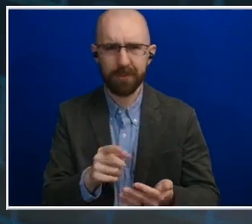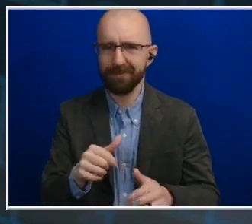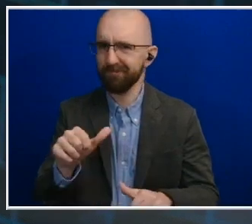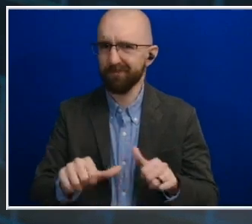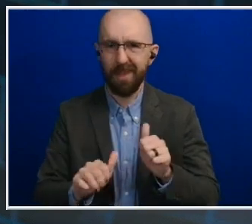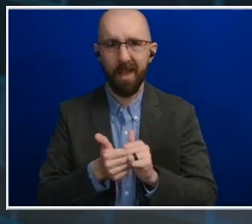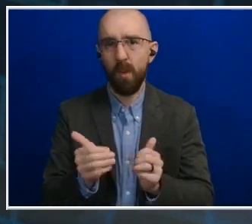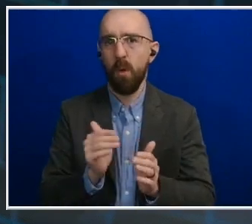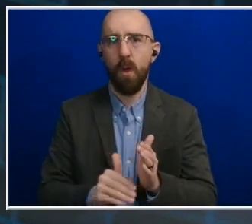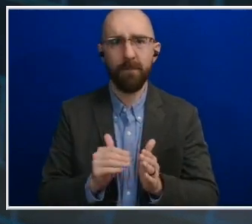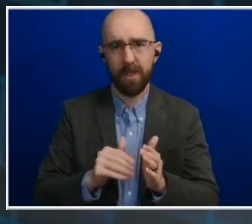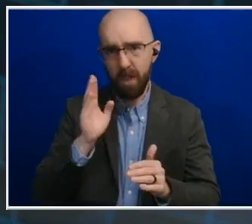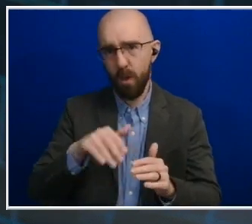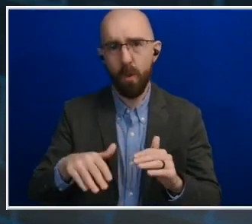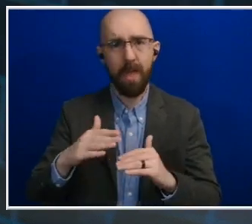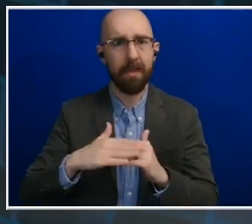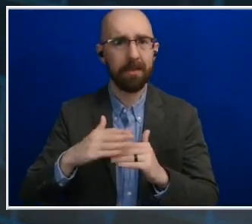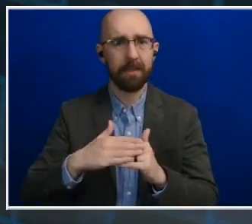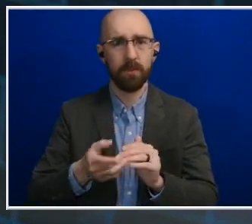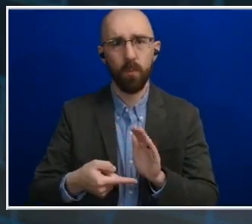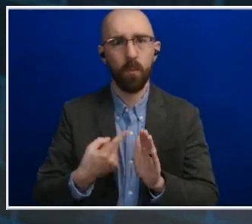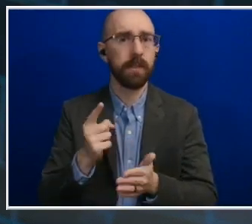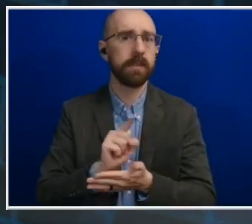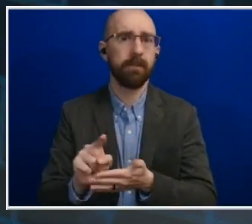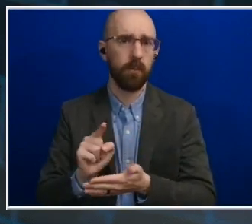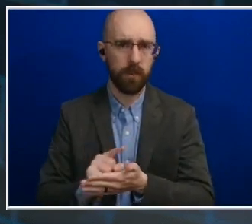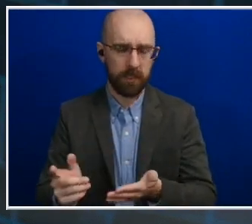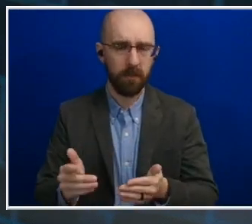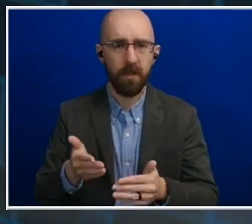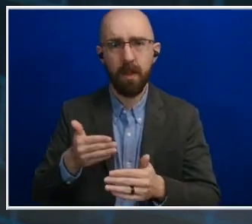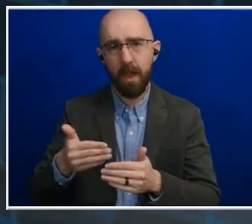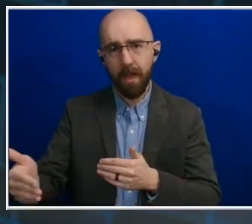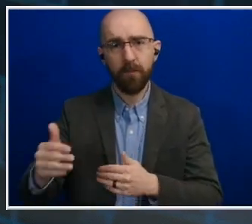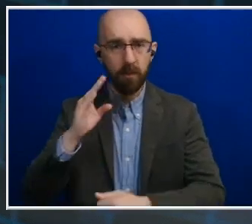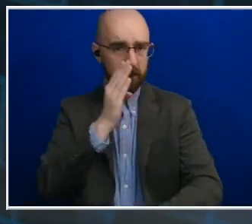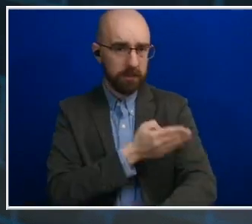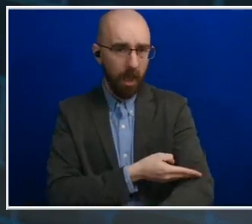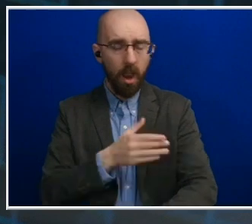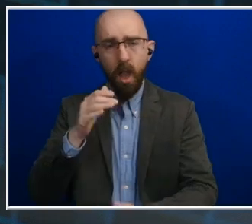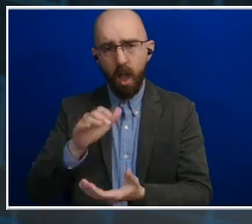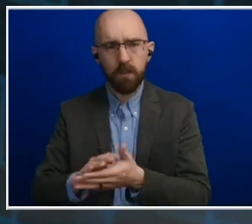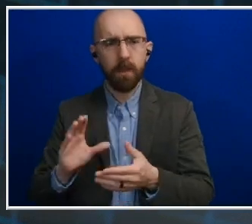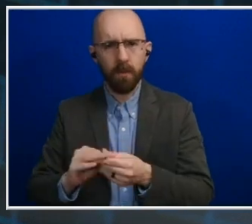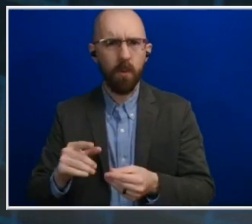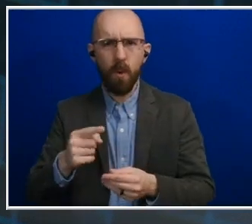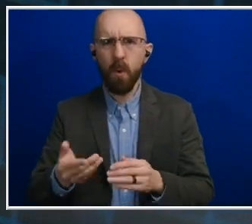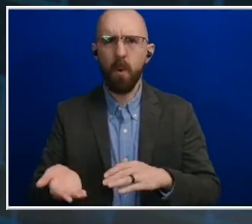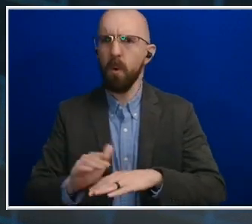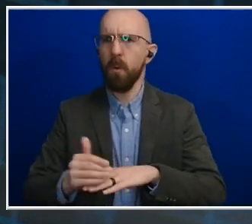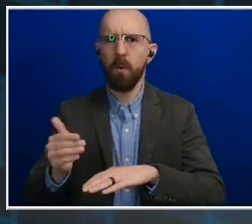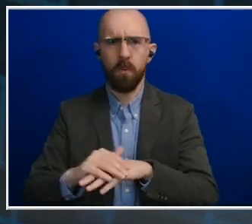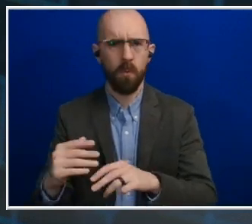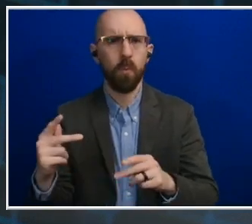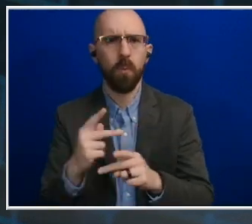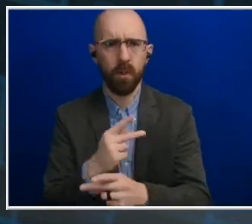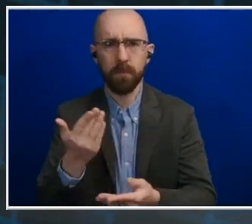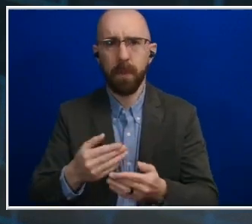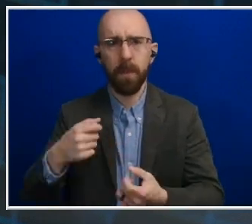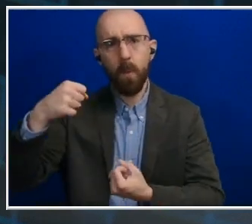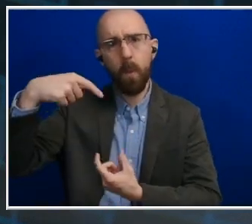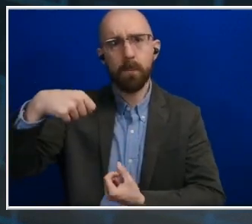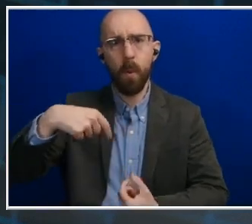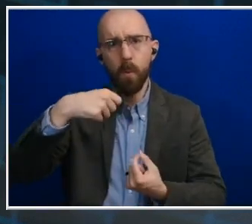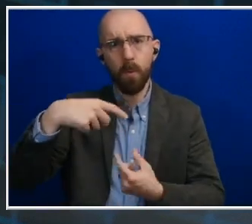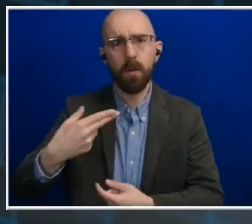least once a week probably, but after having my son, my husband said, oh, they got worse, probably hormone changes. But the week of